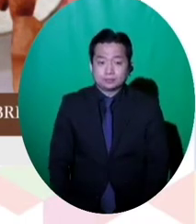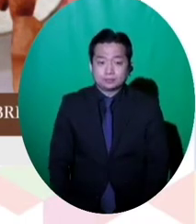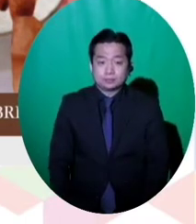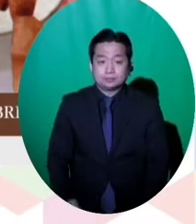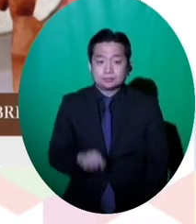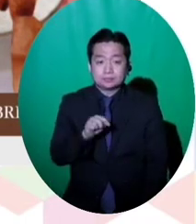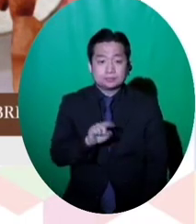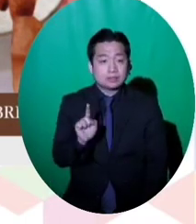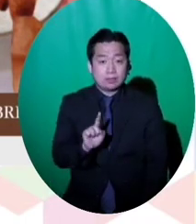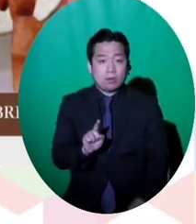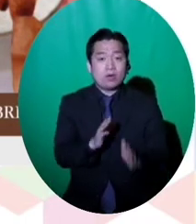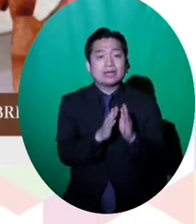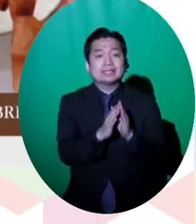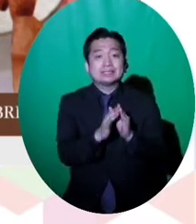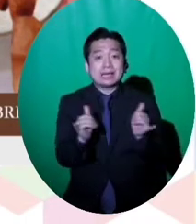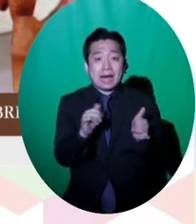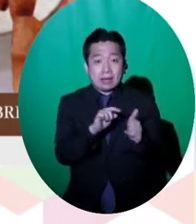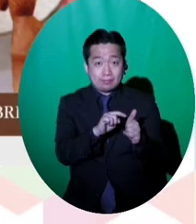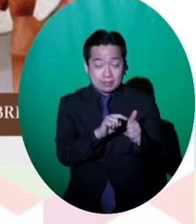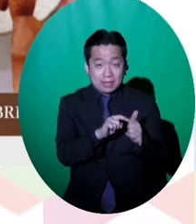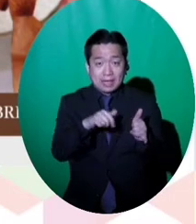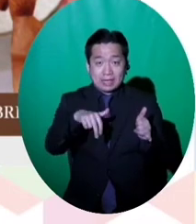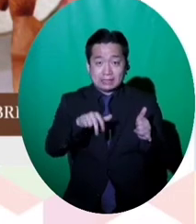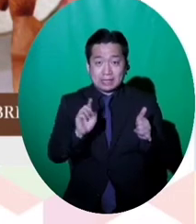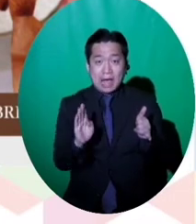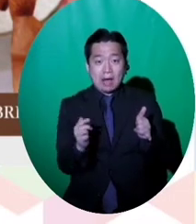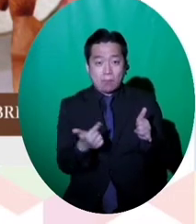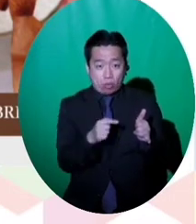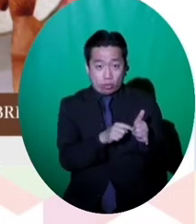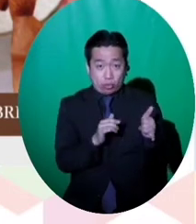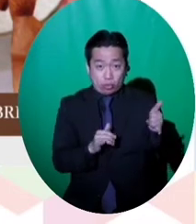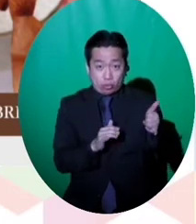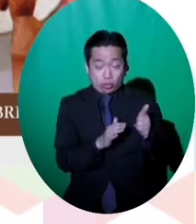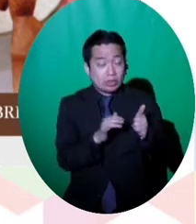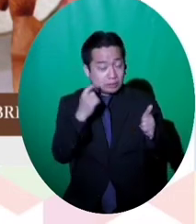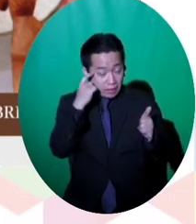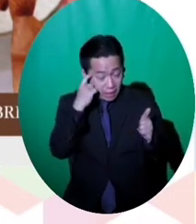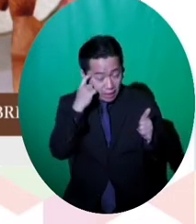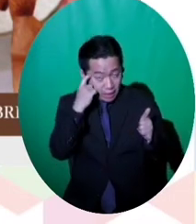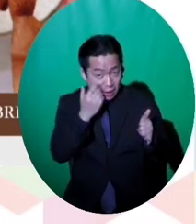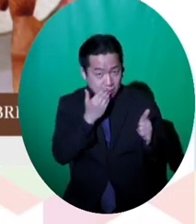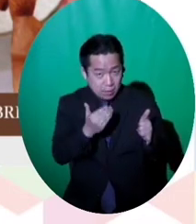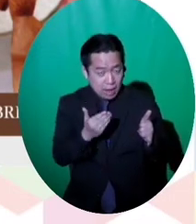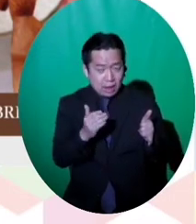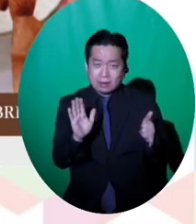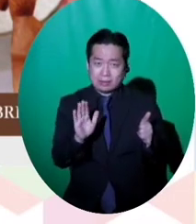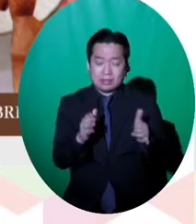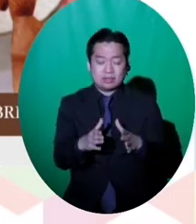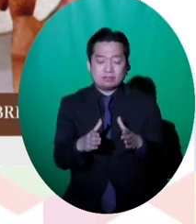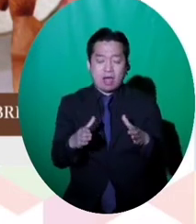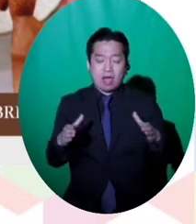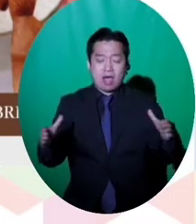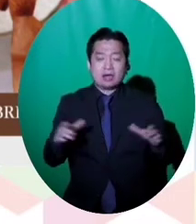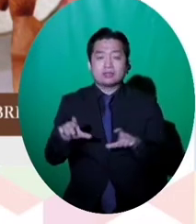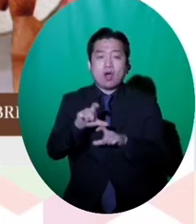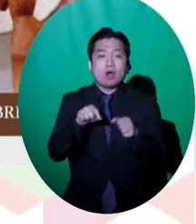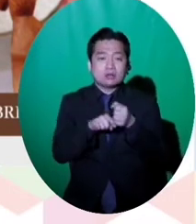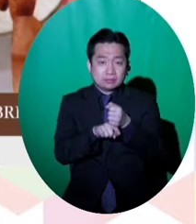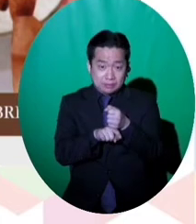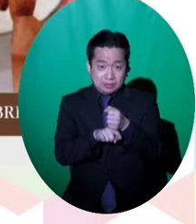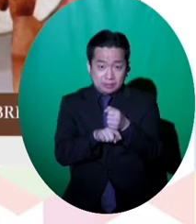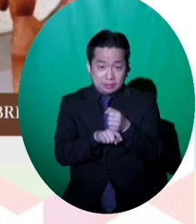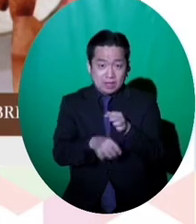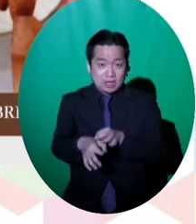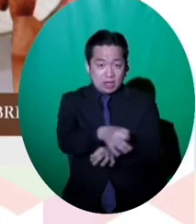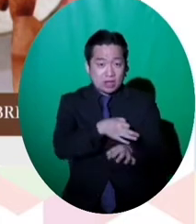that because it looks beyond a rate of return in the market to think about benefits for society as a whole.